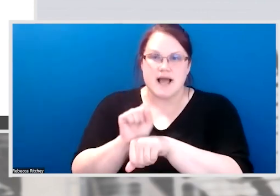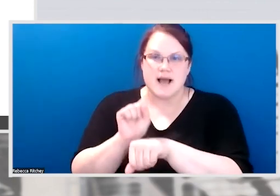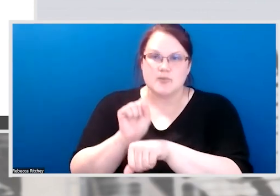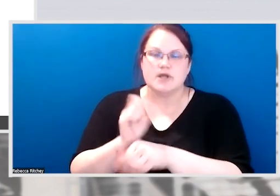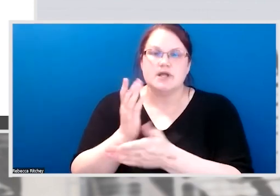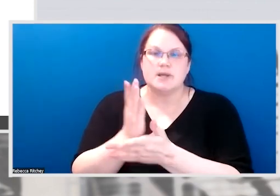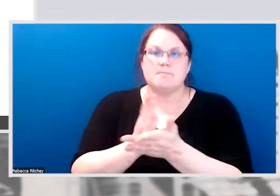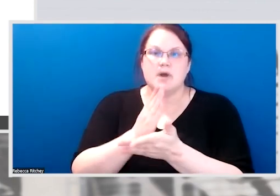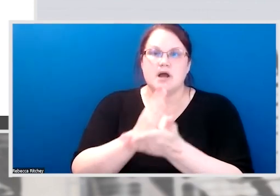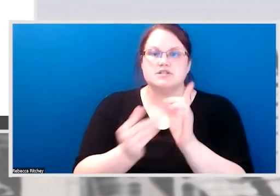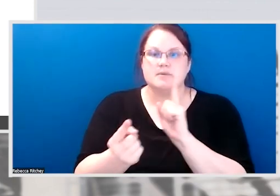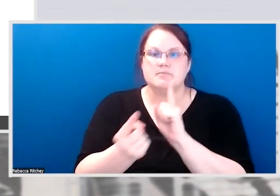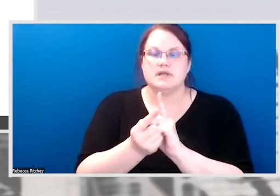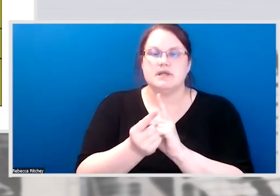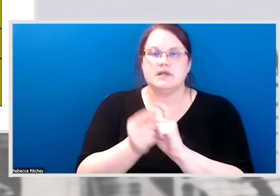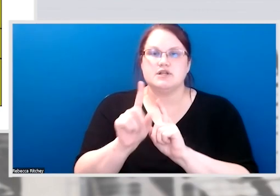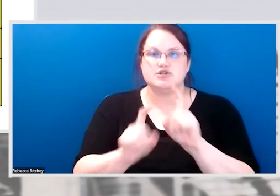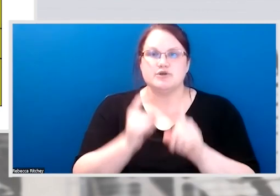and the survey for them as well.